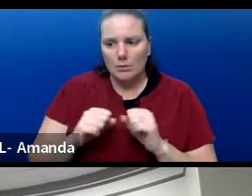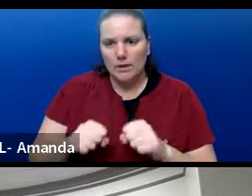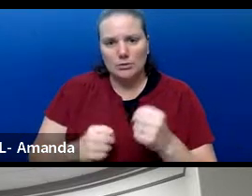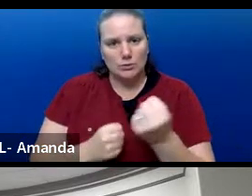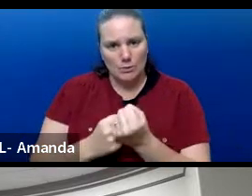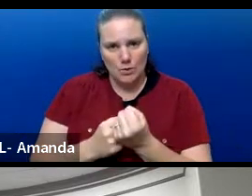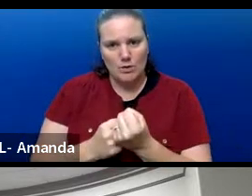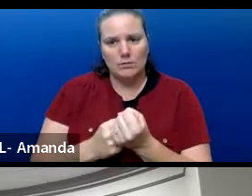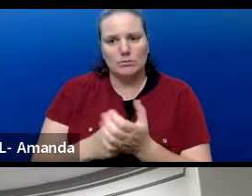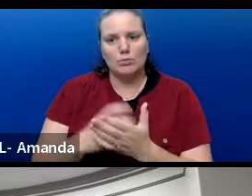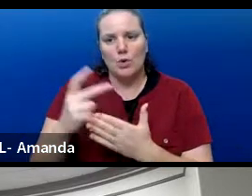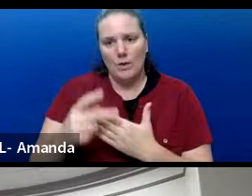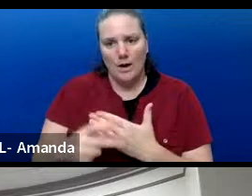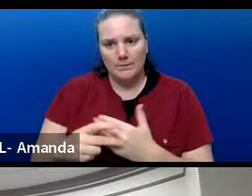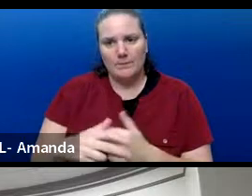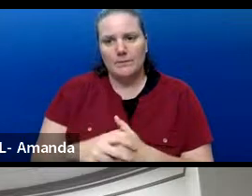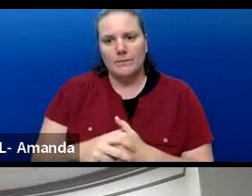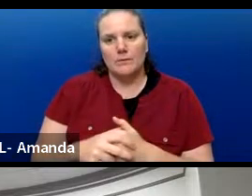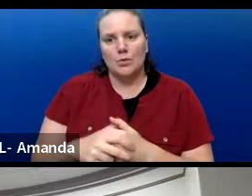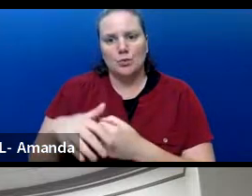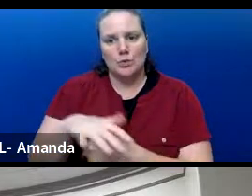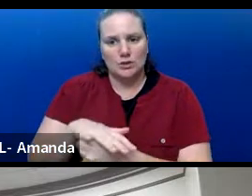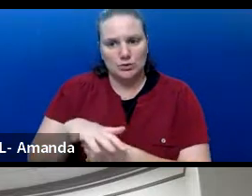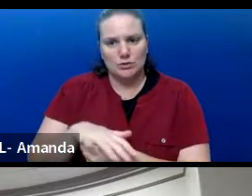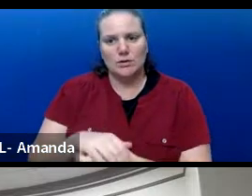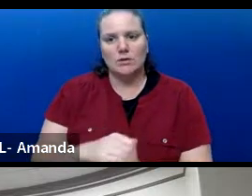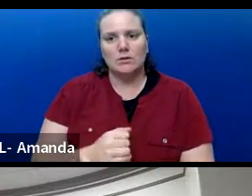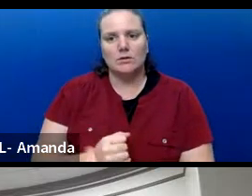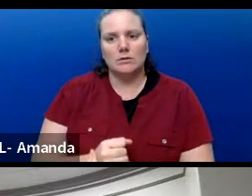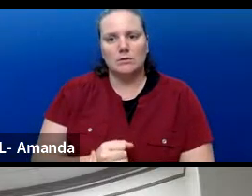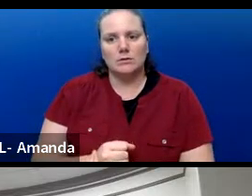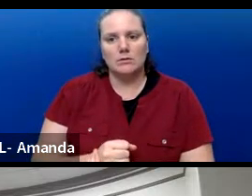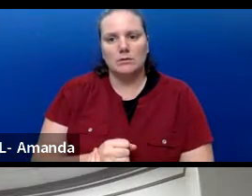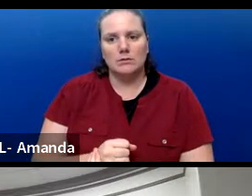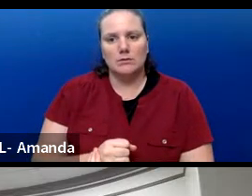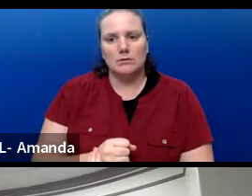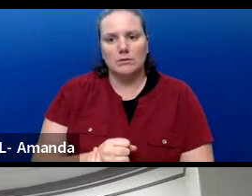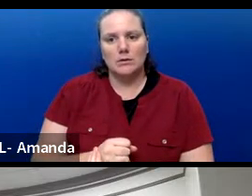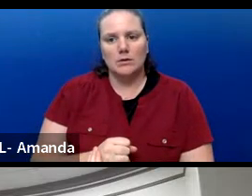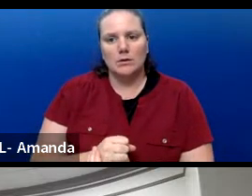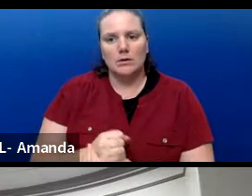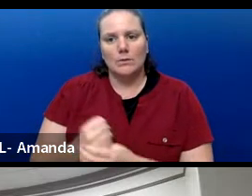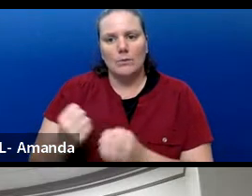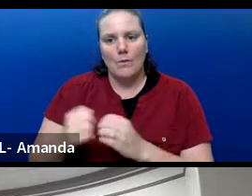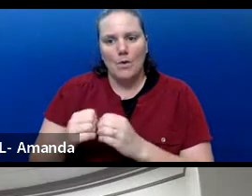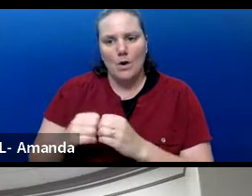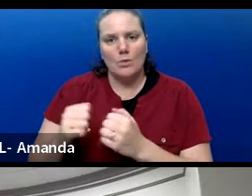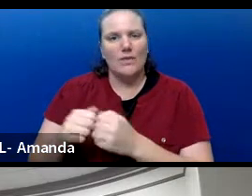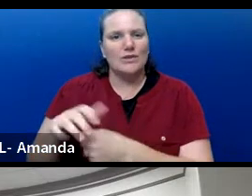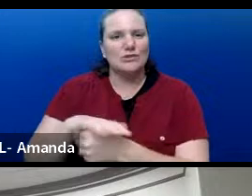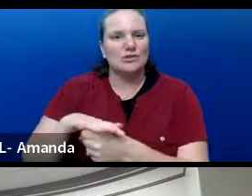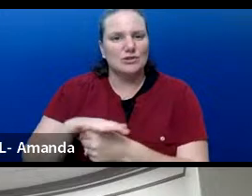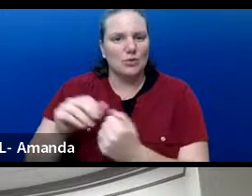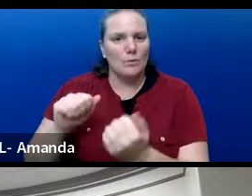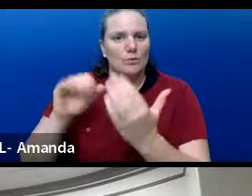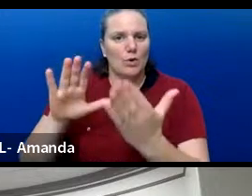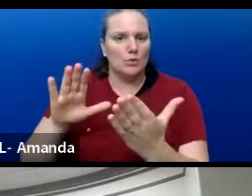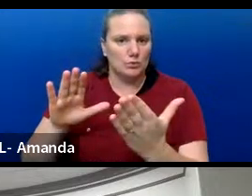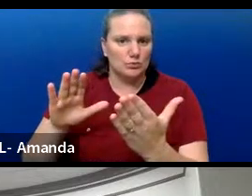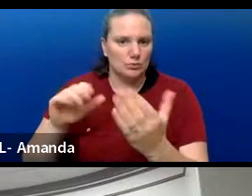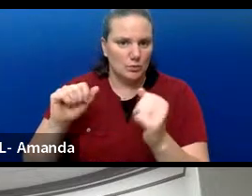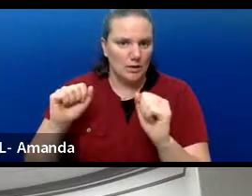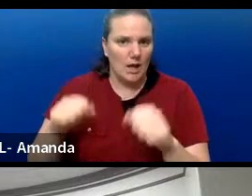as a program and regionally, like what is truly the multi-jurisdictional approach we can take to ensure that